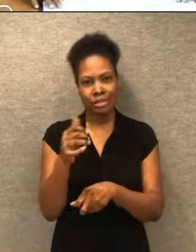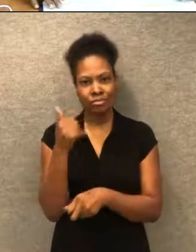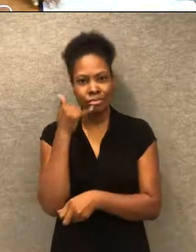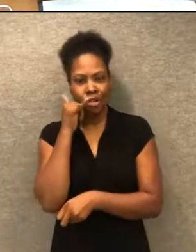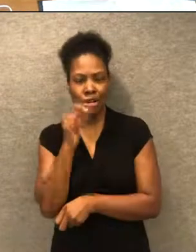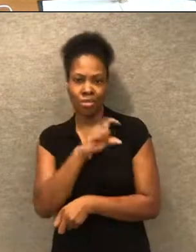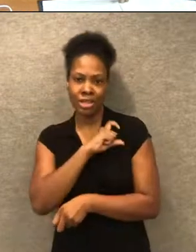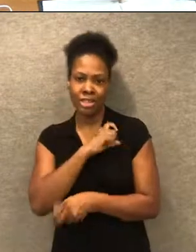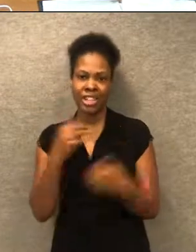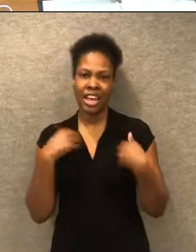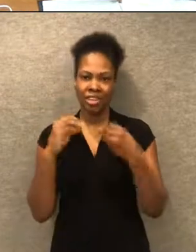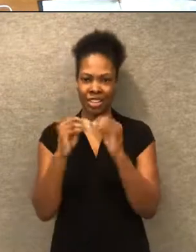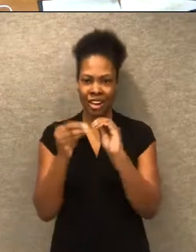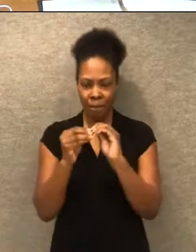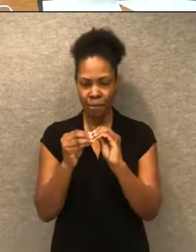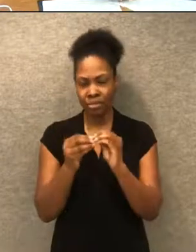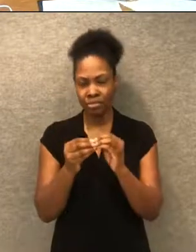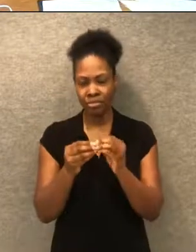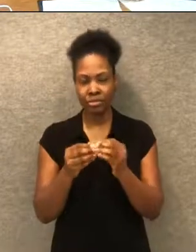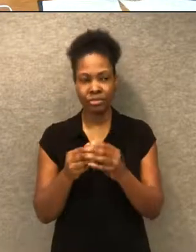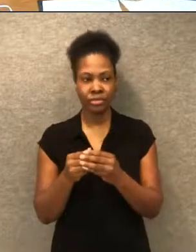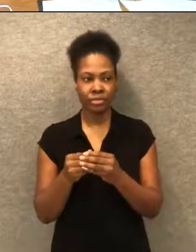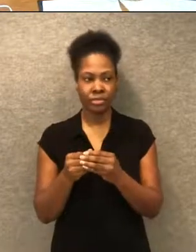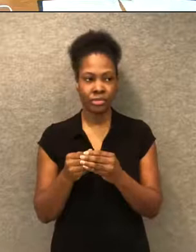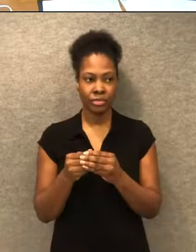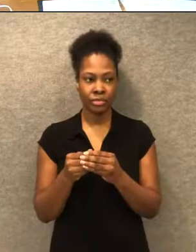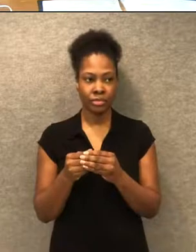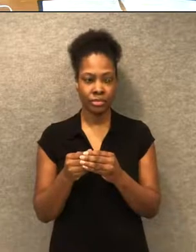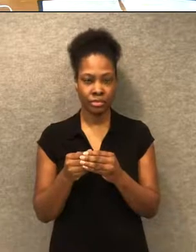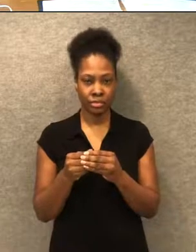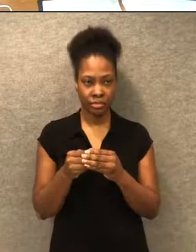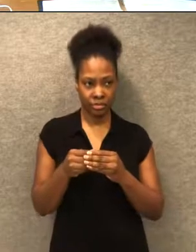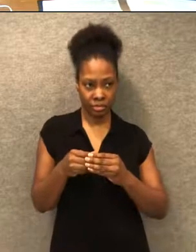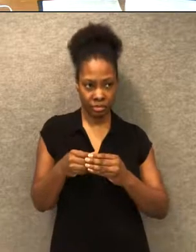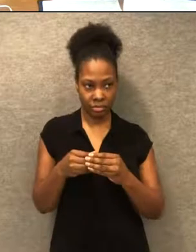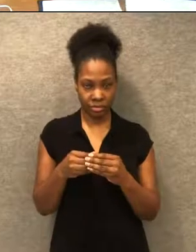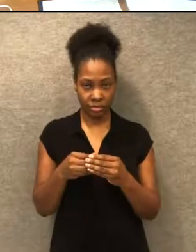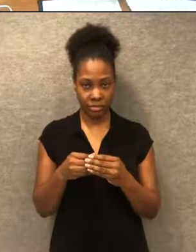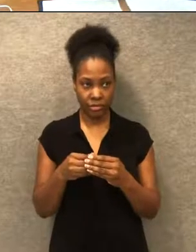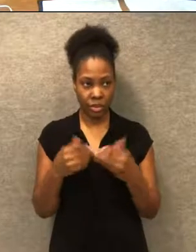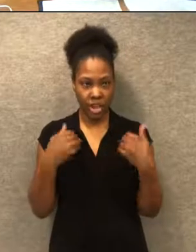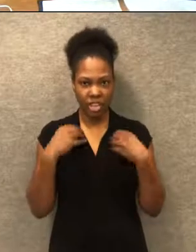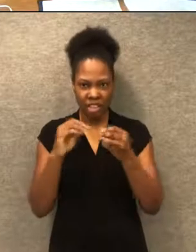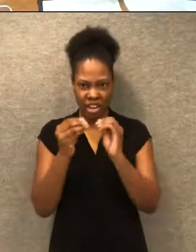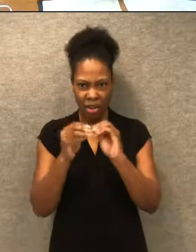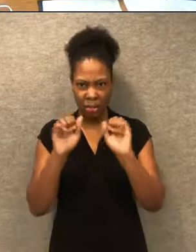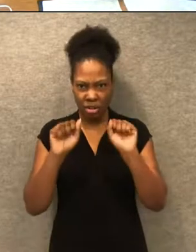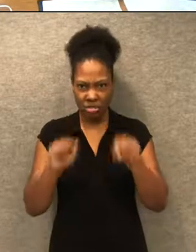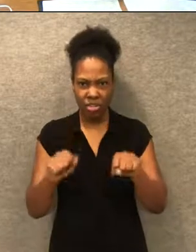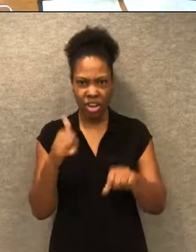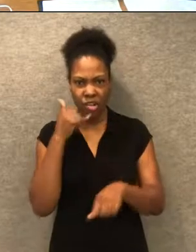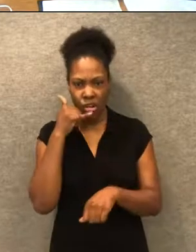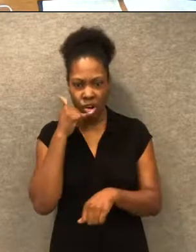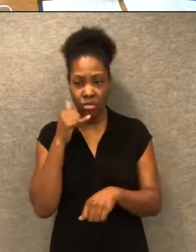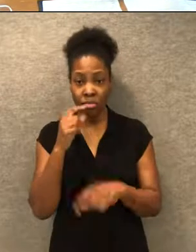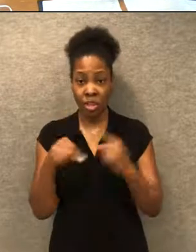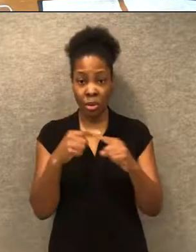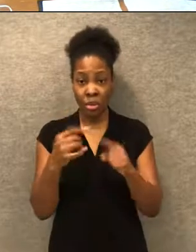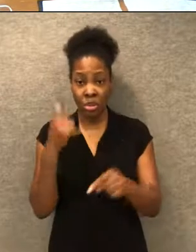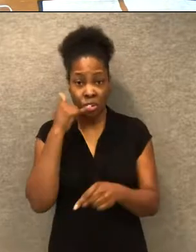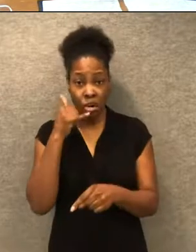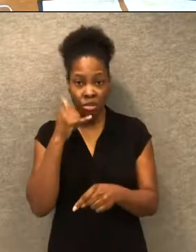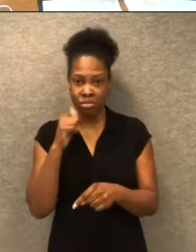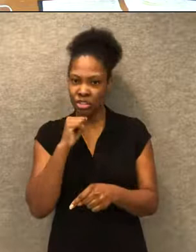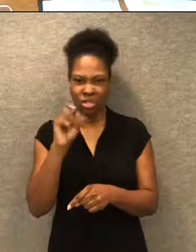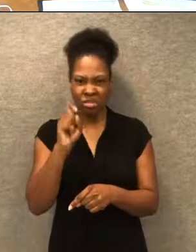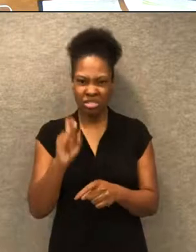department, I have a number here. Let me give you that number, because we have a confidential number you can call. And when you do call, you do